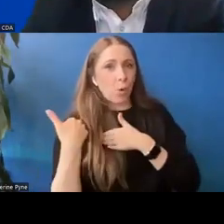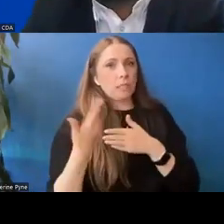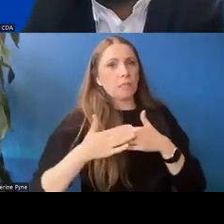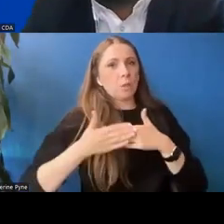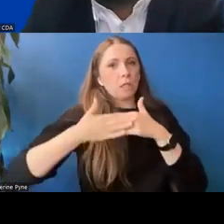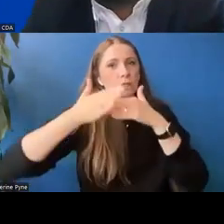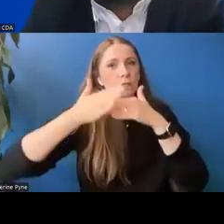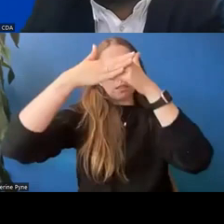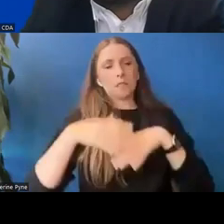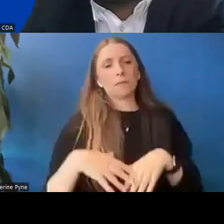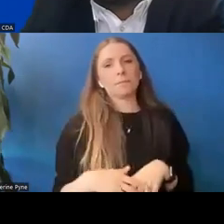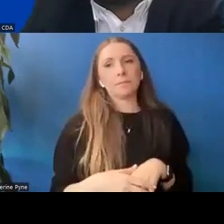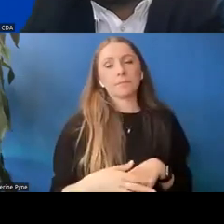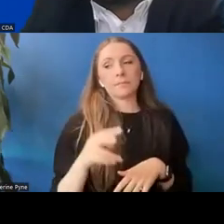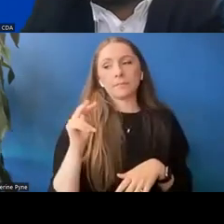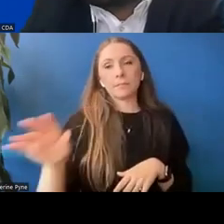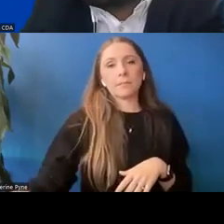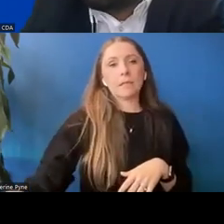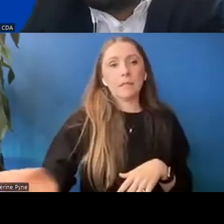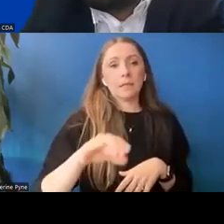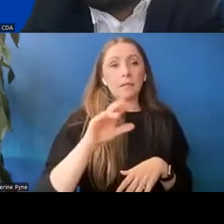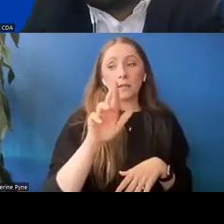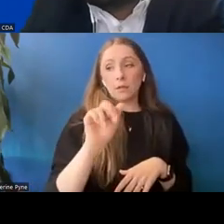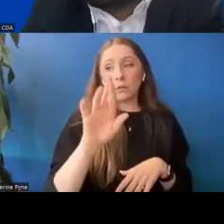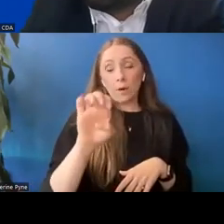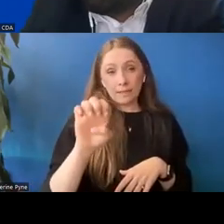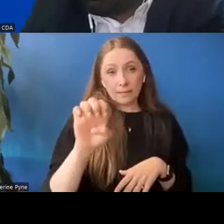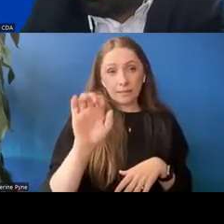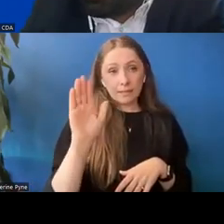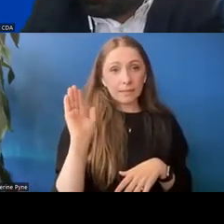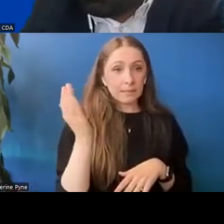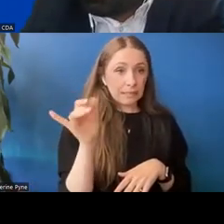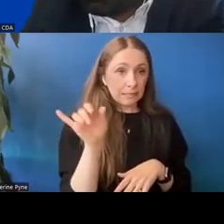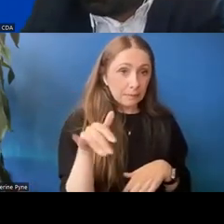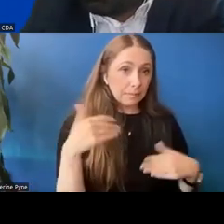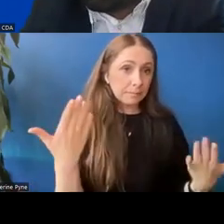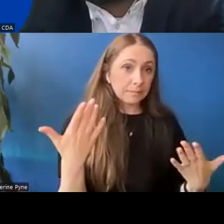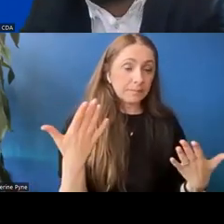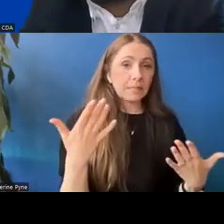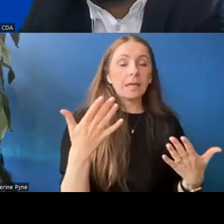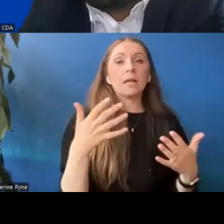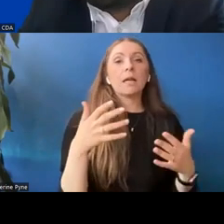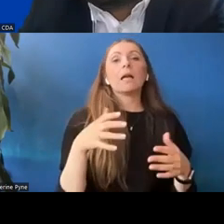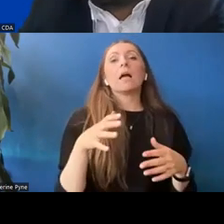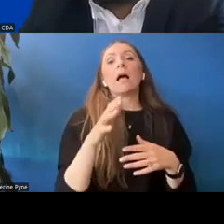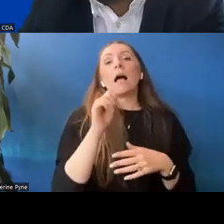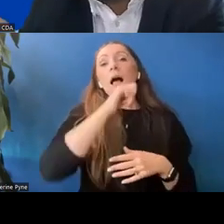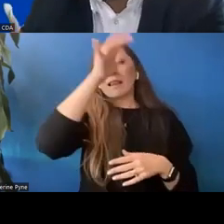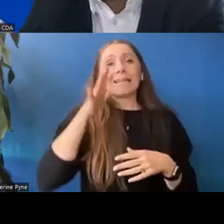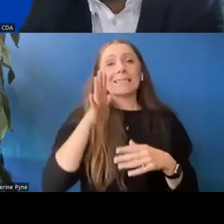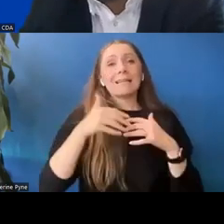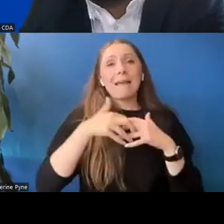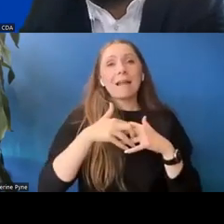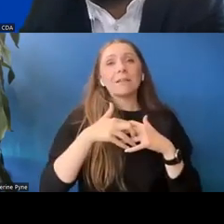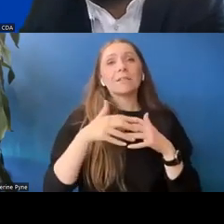increase. If we look at race as well, it looks like American Indian, Alaska Natives have the highest burdens, followed